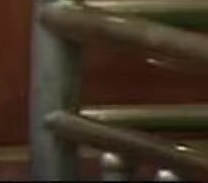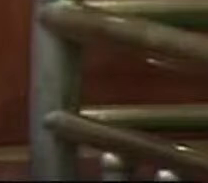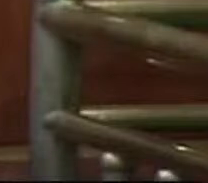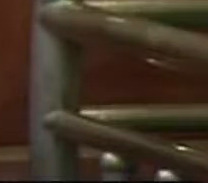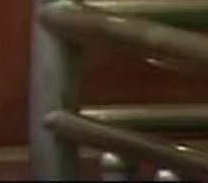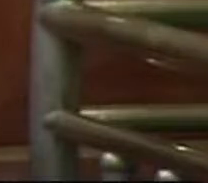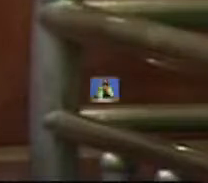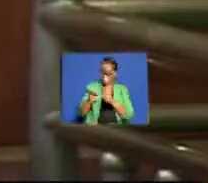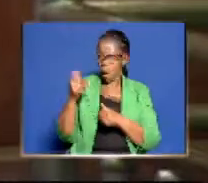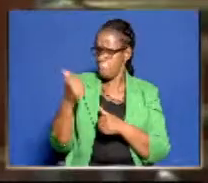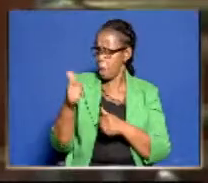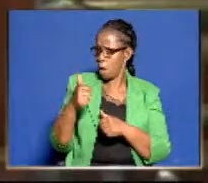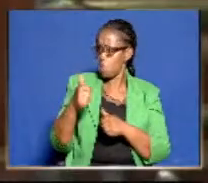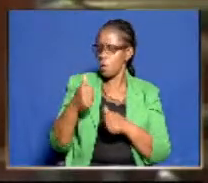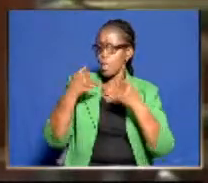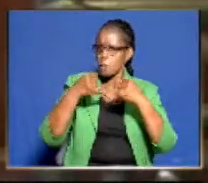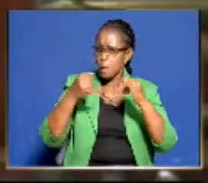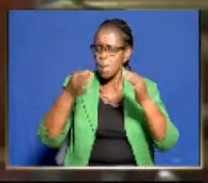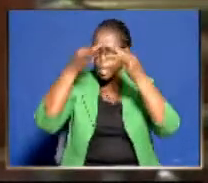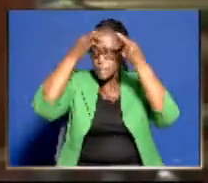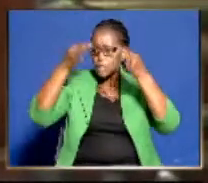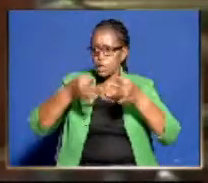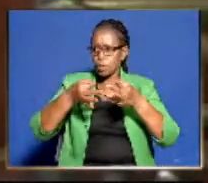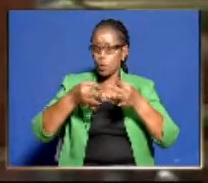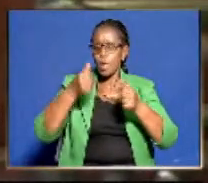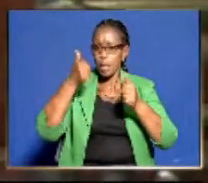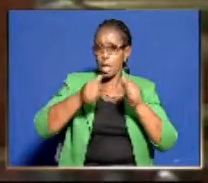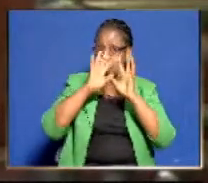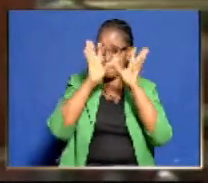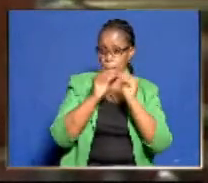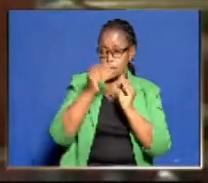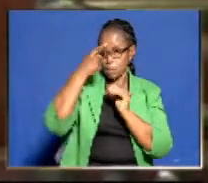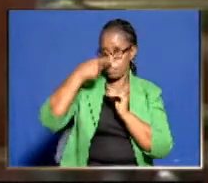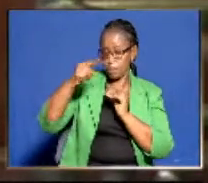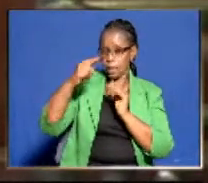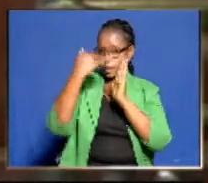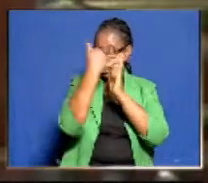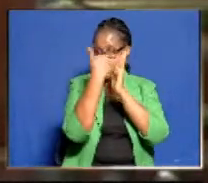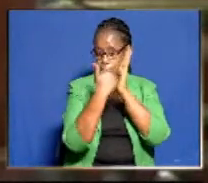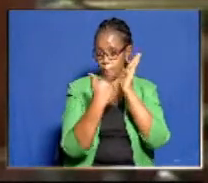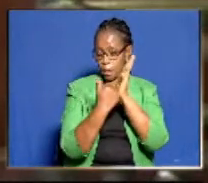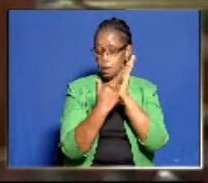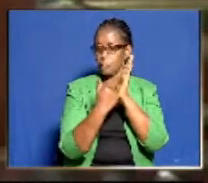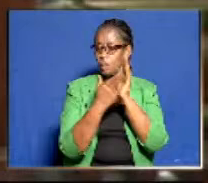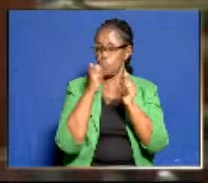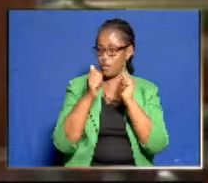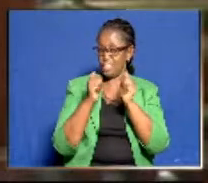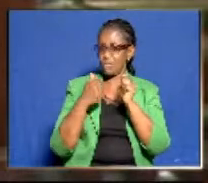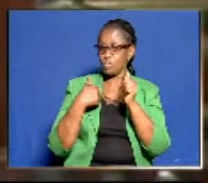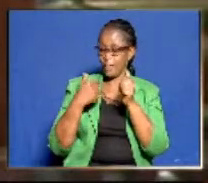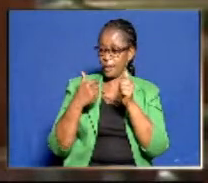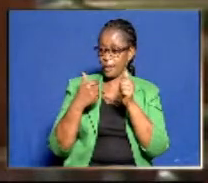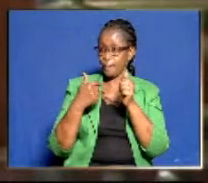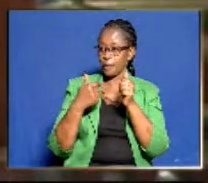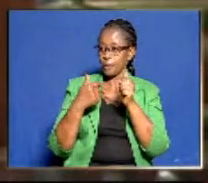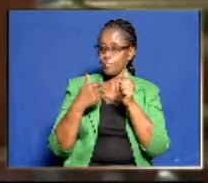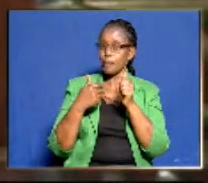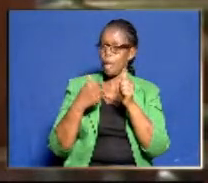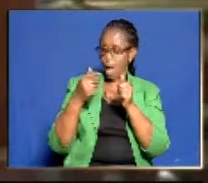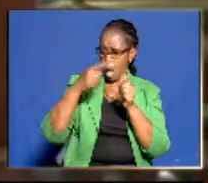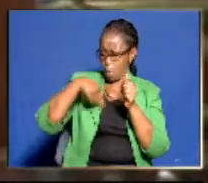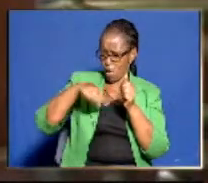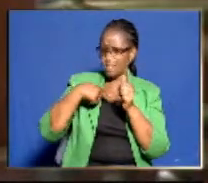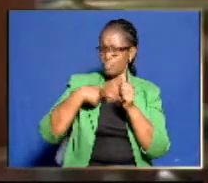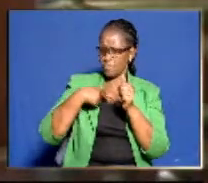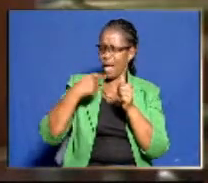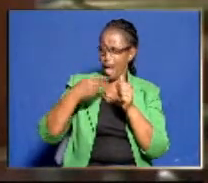implemented the House resolution contained in the budget policy statement, that ours was slightly higher, and it has